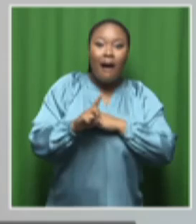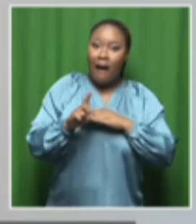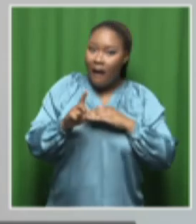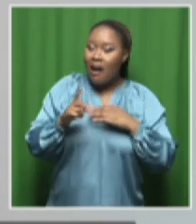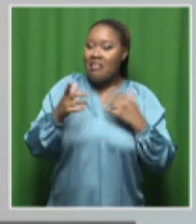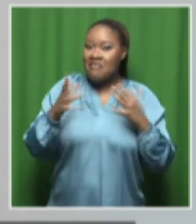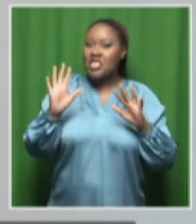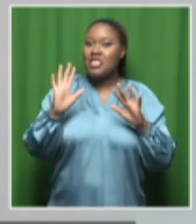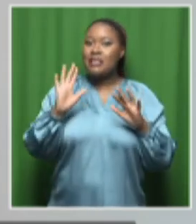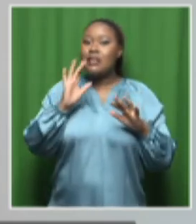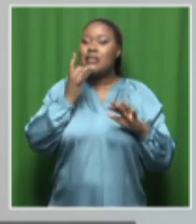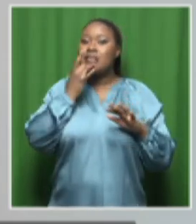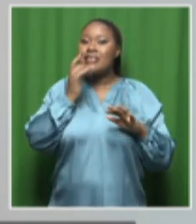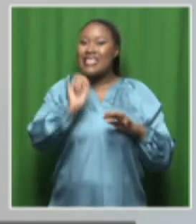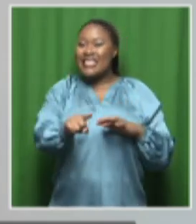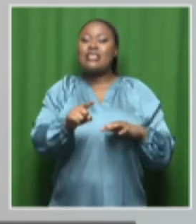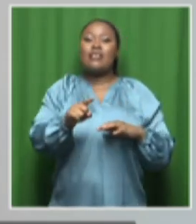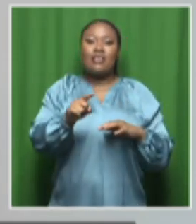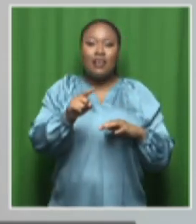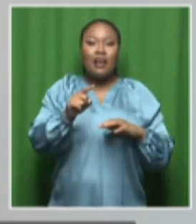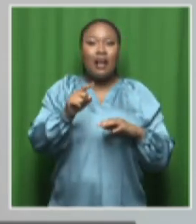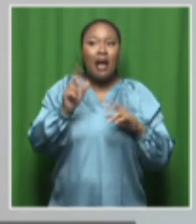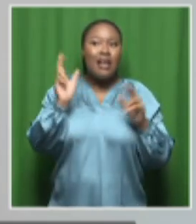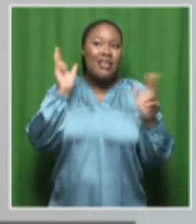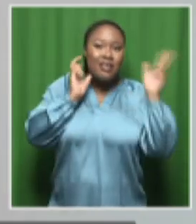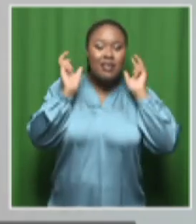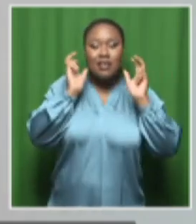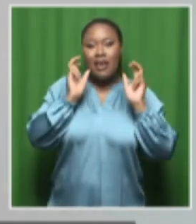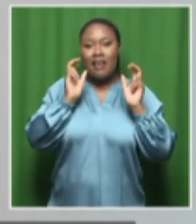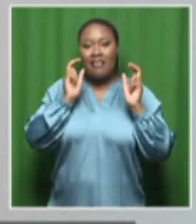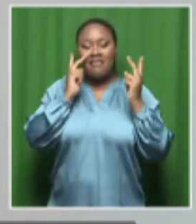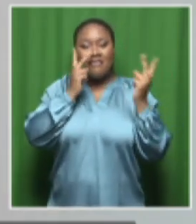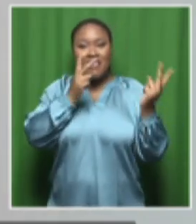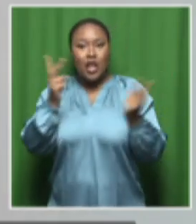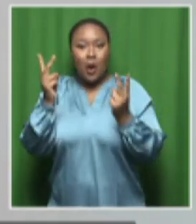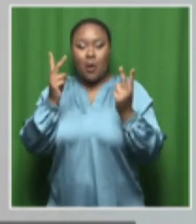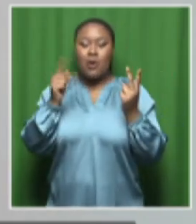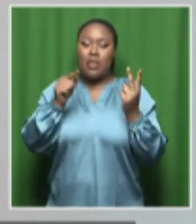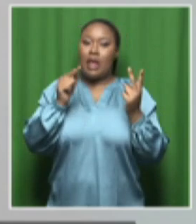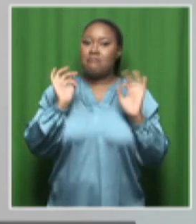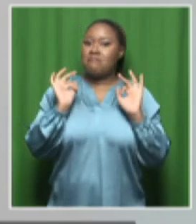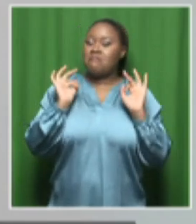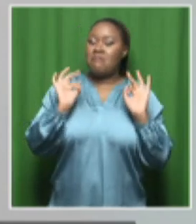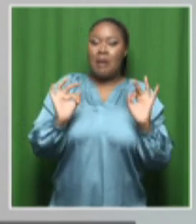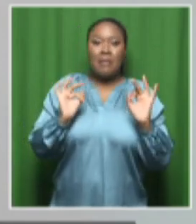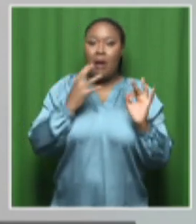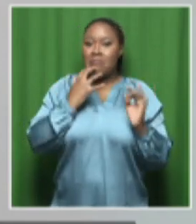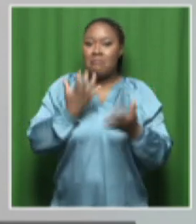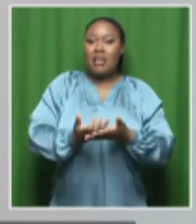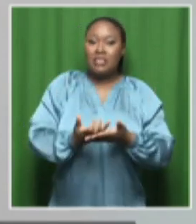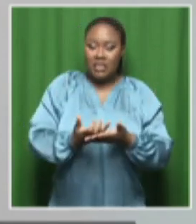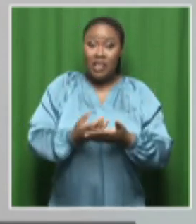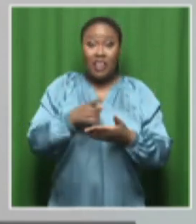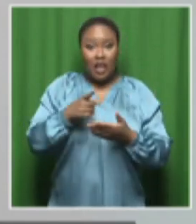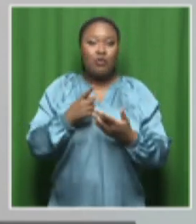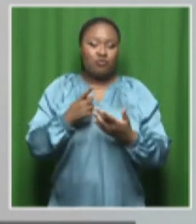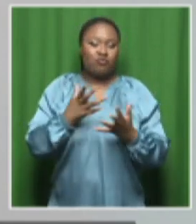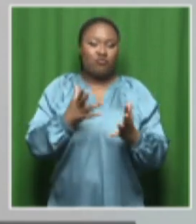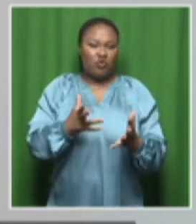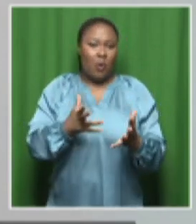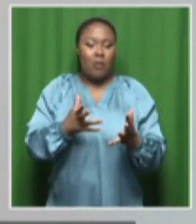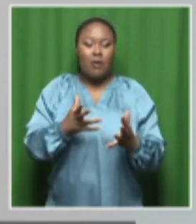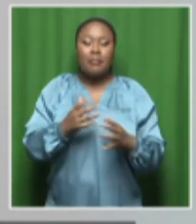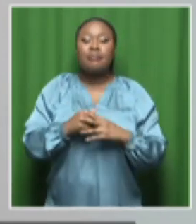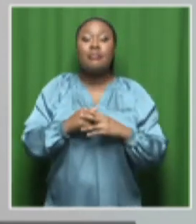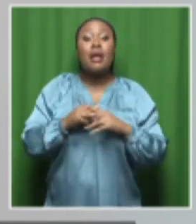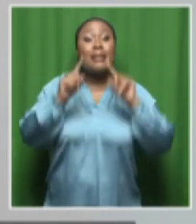that way of displaying information to the public. Okay. And that's the way we do it, audio visually. So